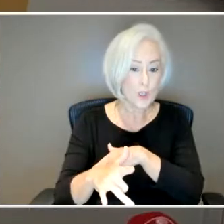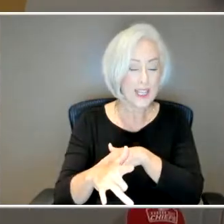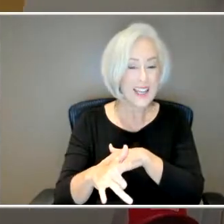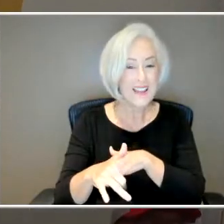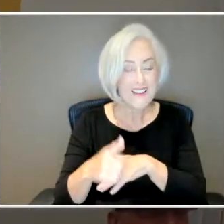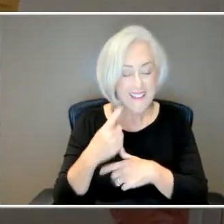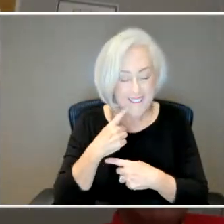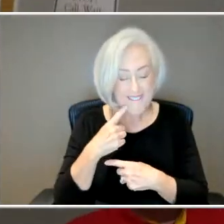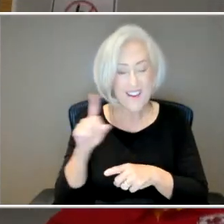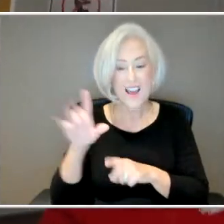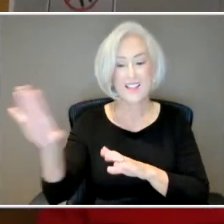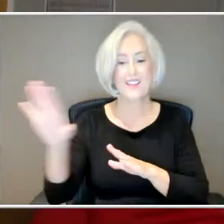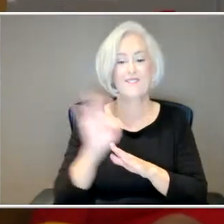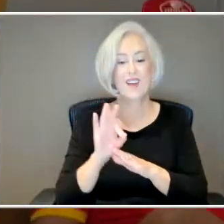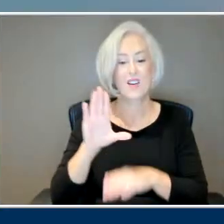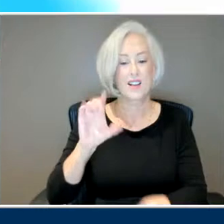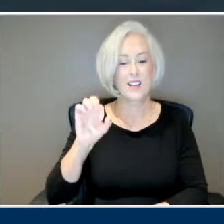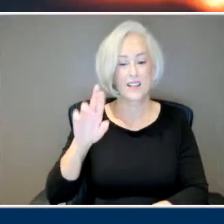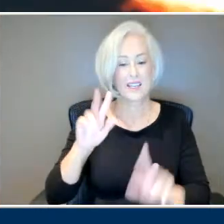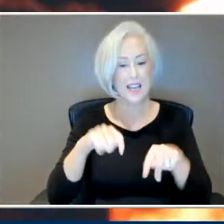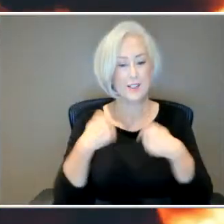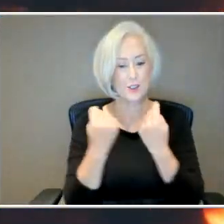cancer team she needed.